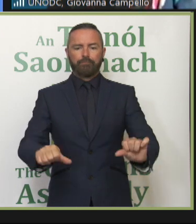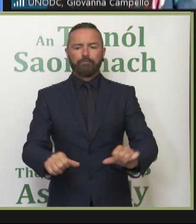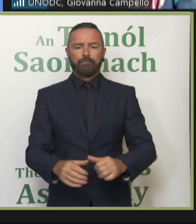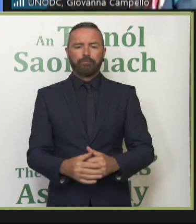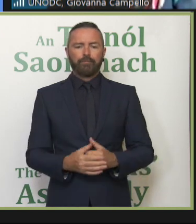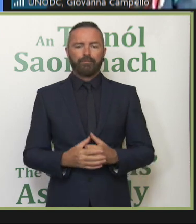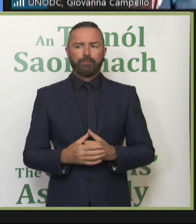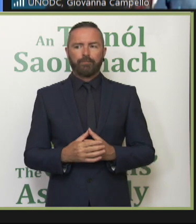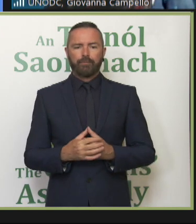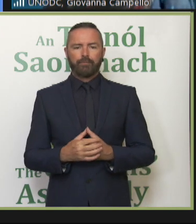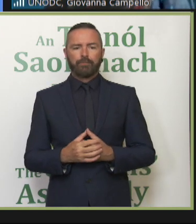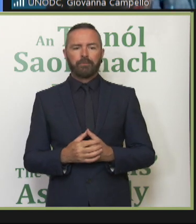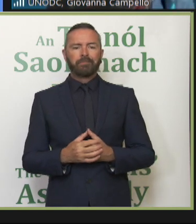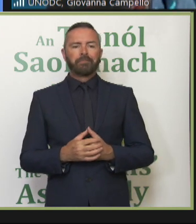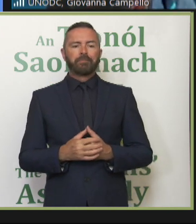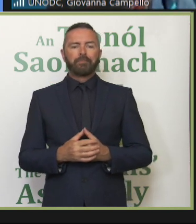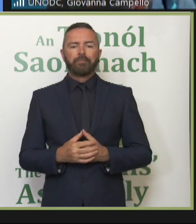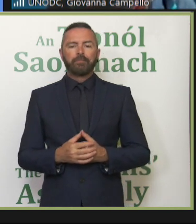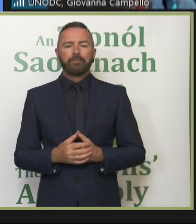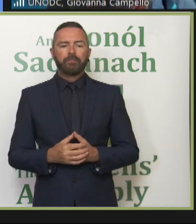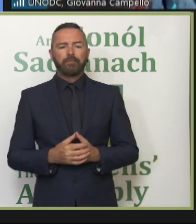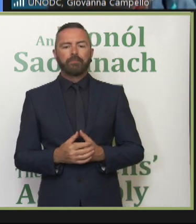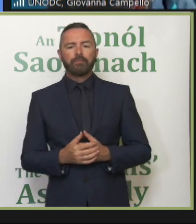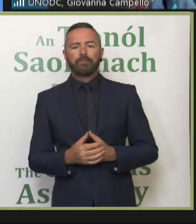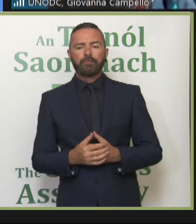good. Okay, cool. And